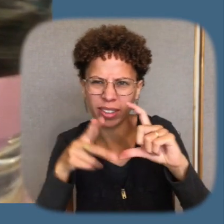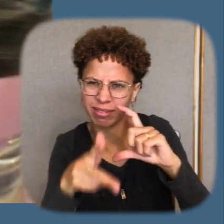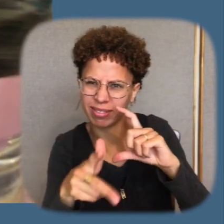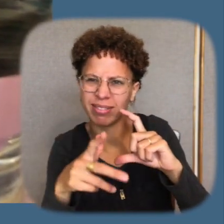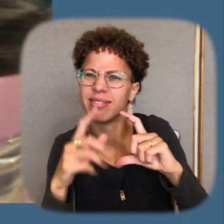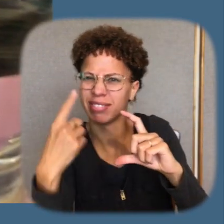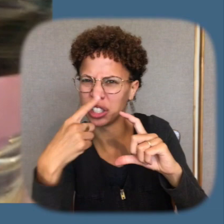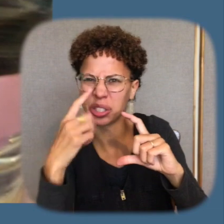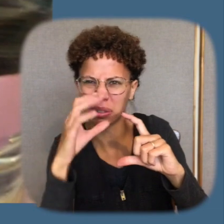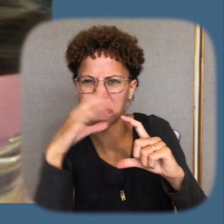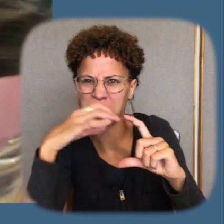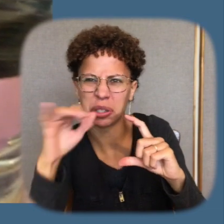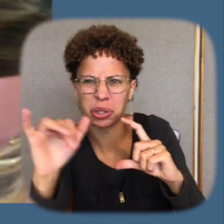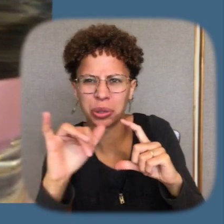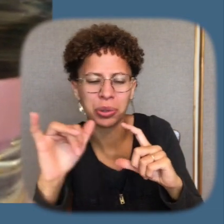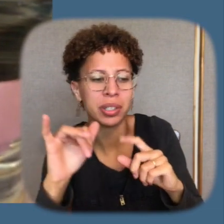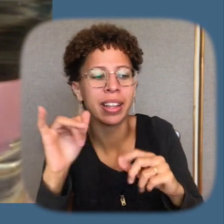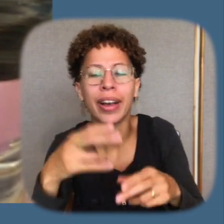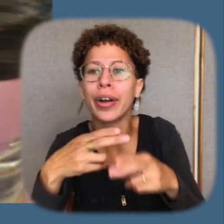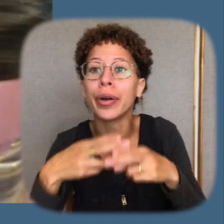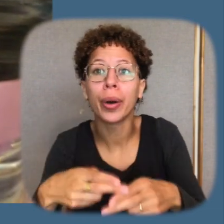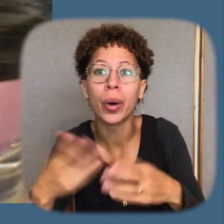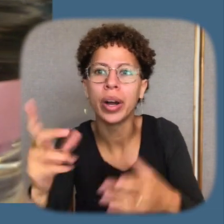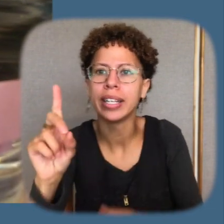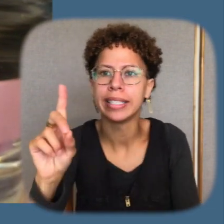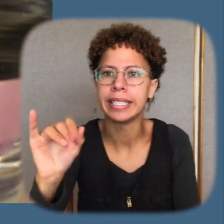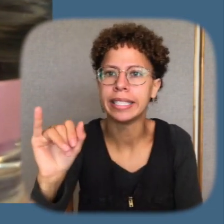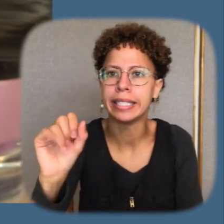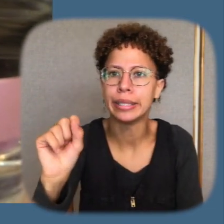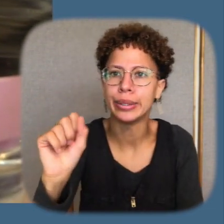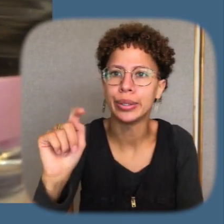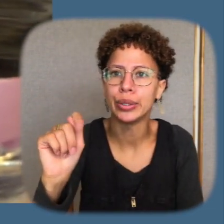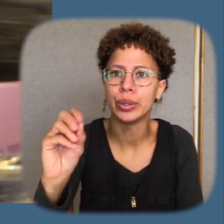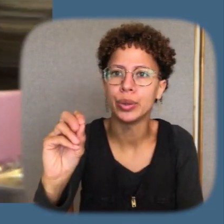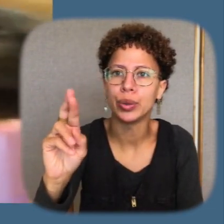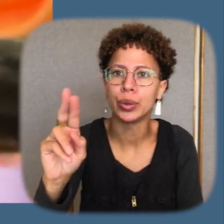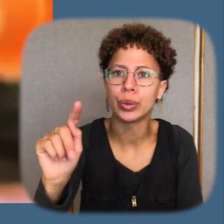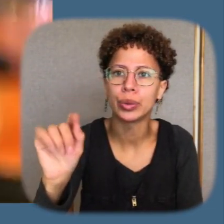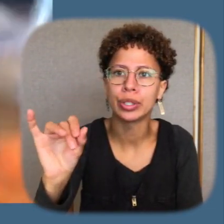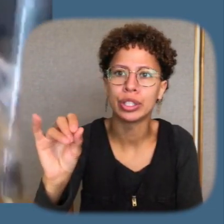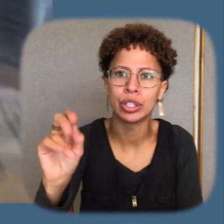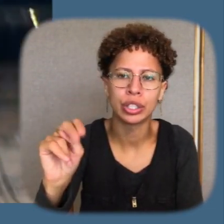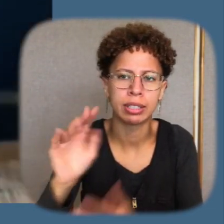weird too. I know. Sometimes that's called distortion.